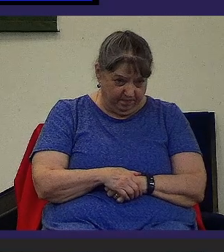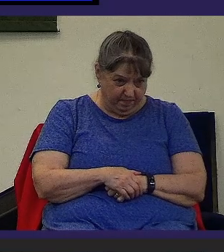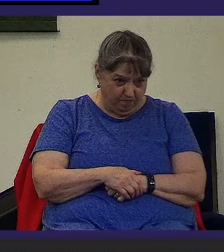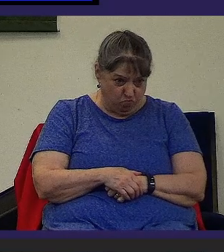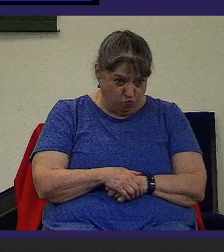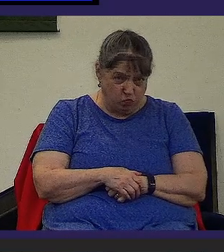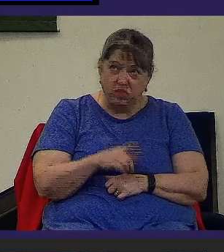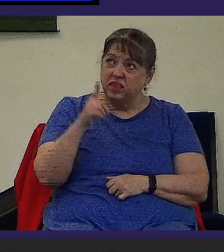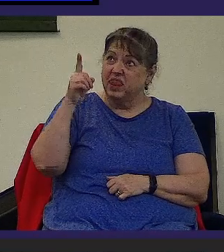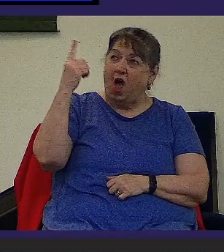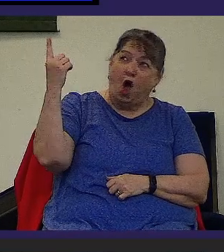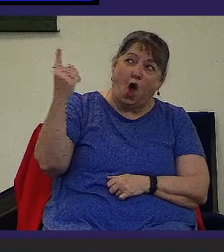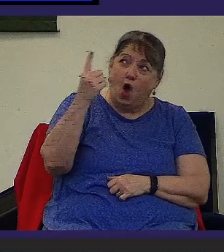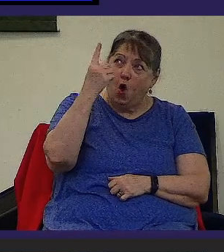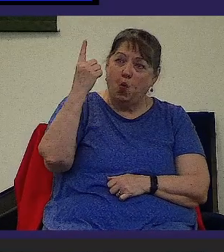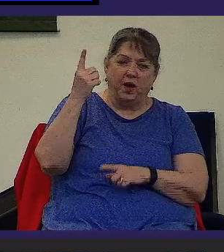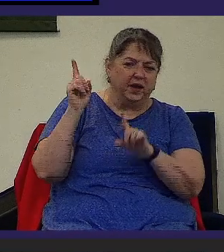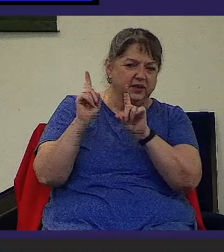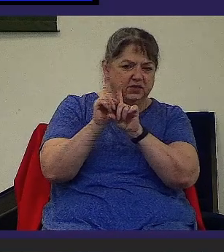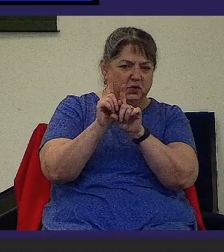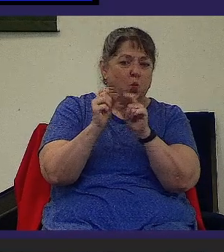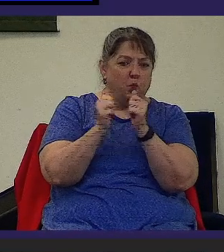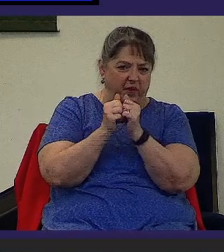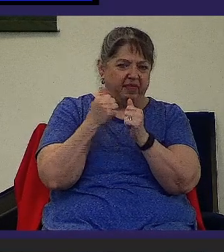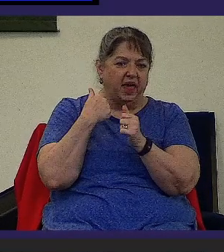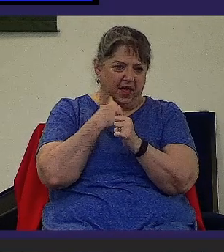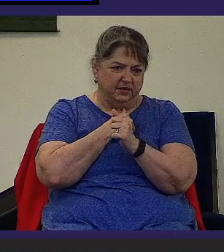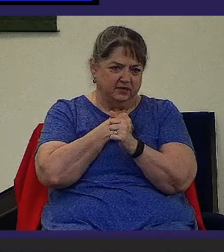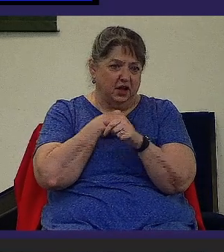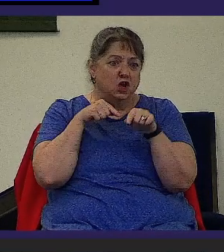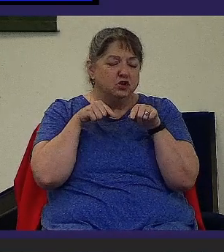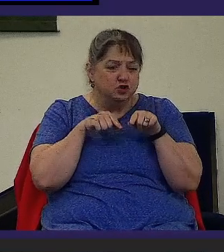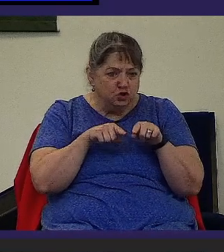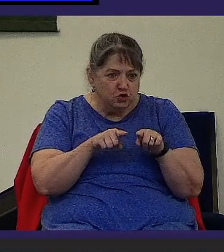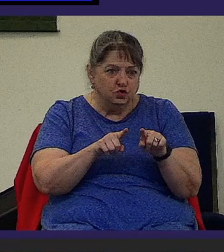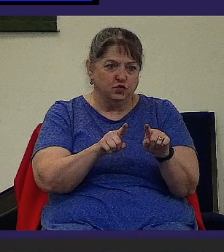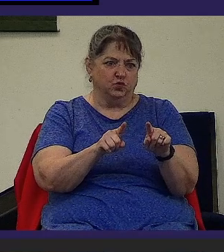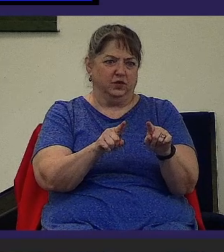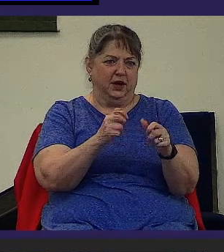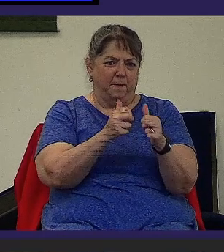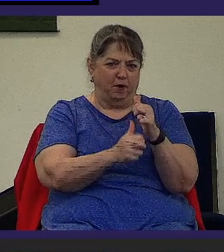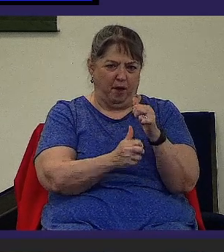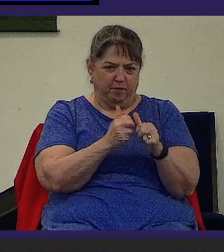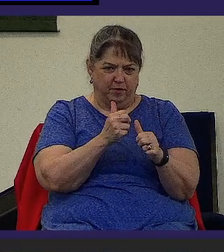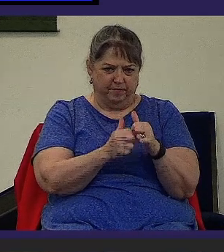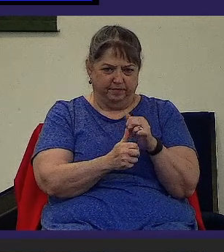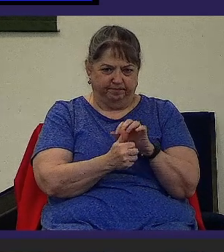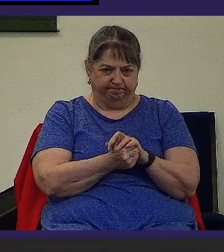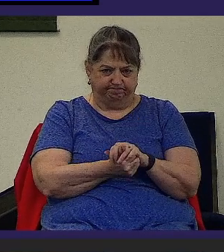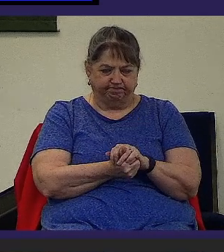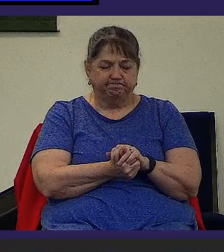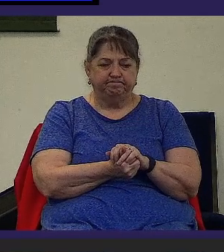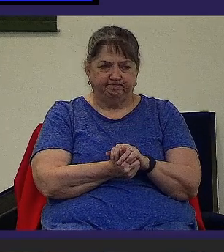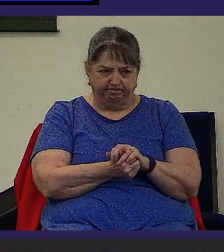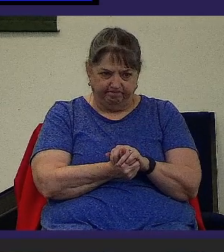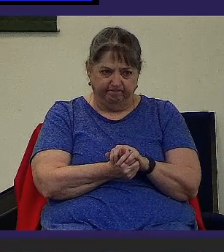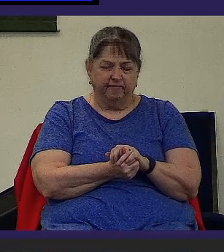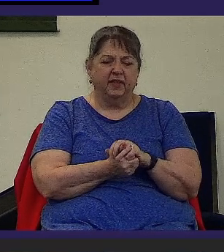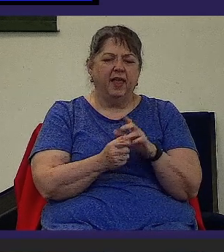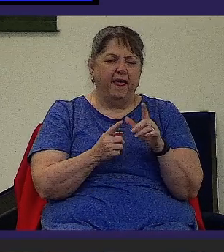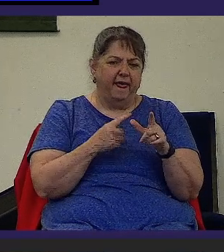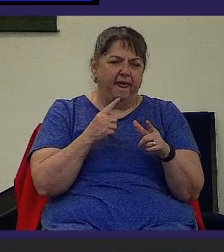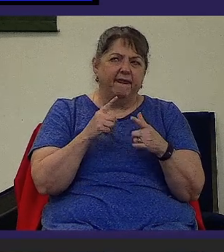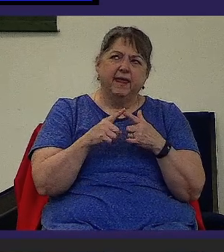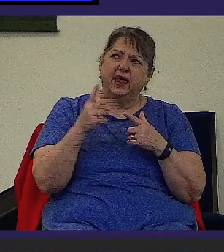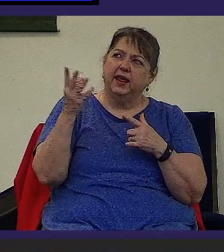he's going to be with us along the way and often when we trust him through those trials sometimes is when